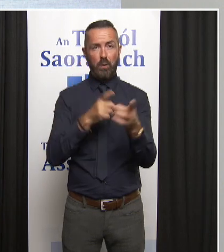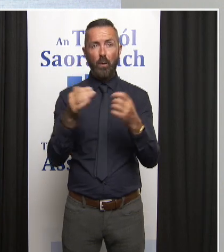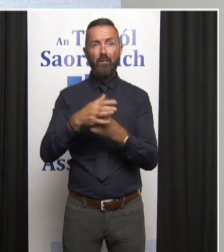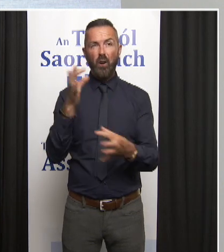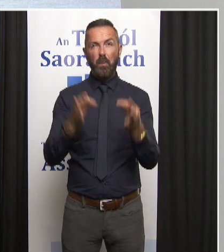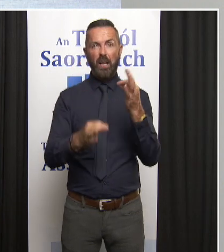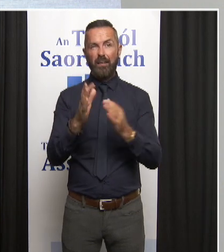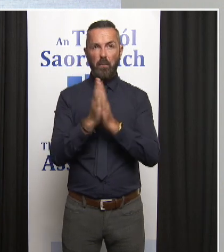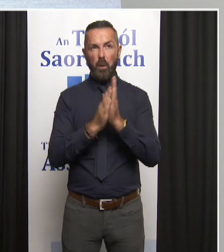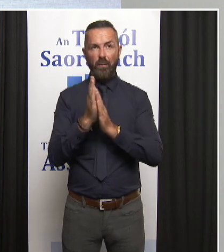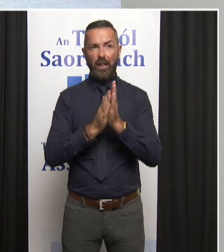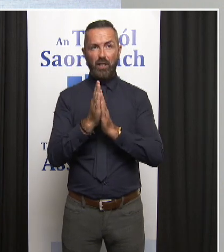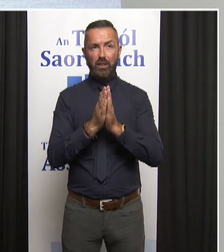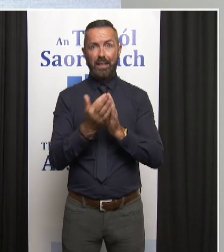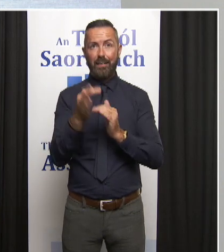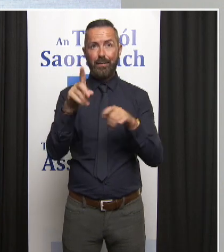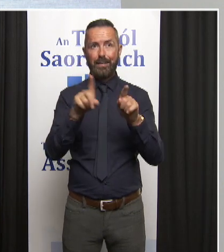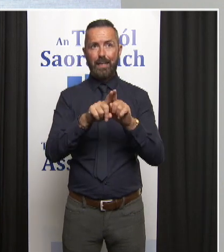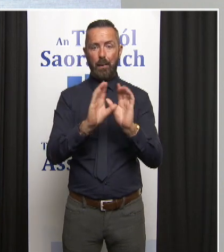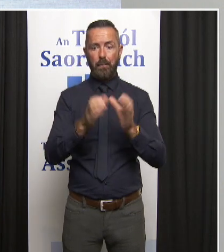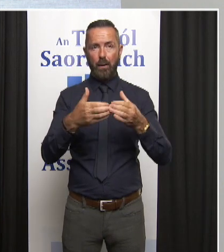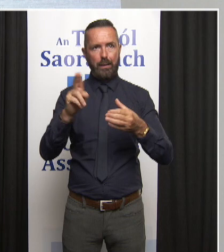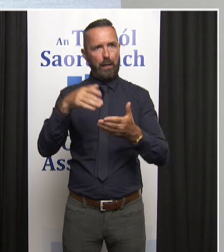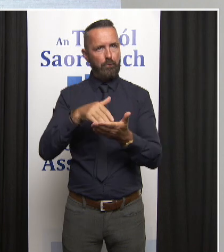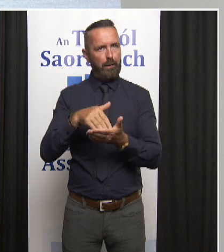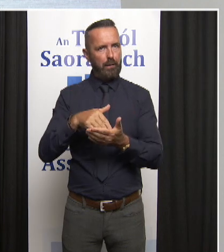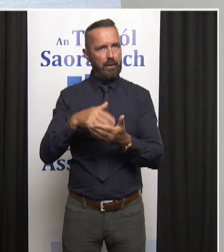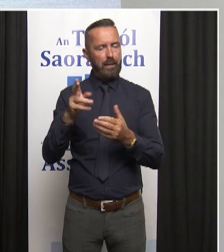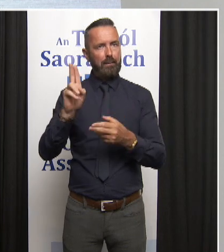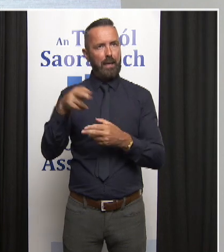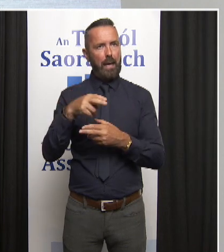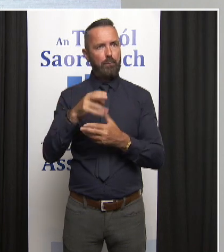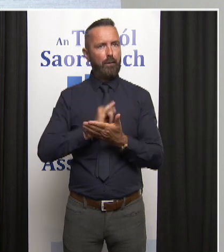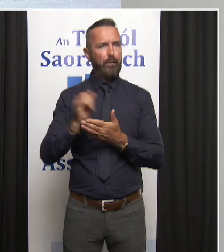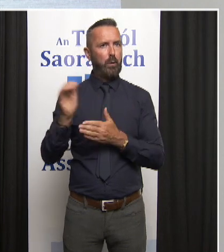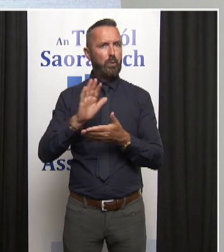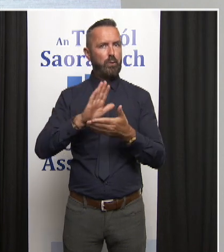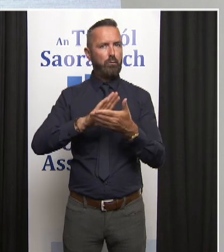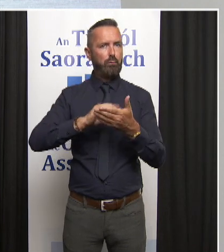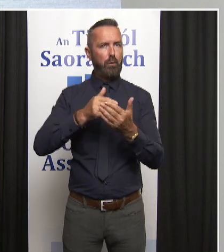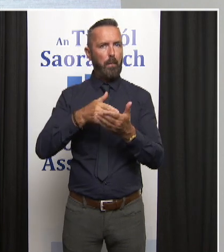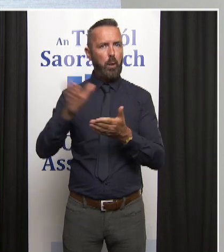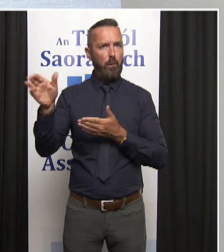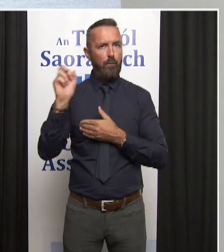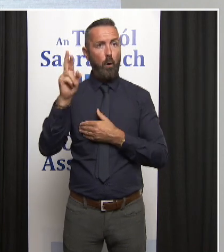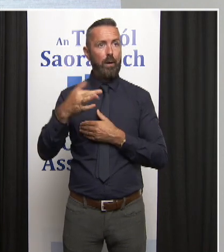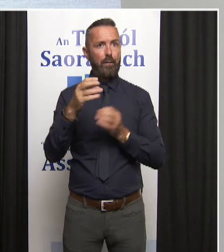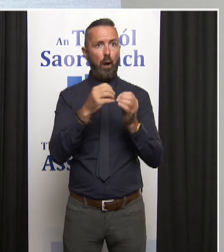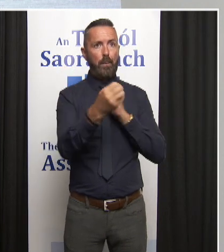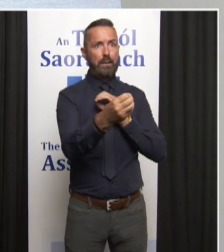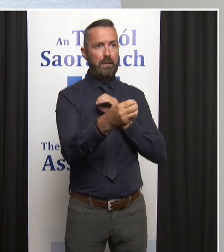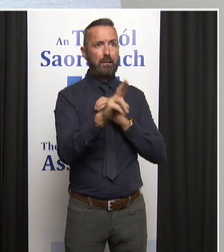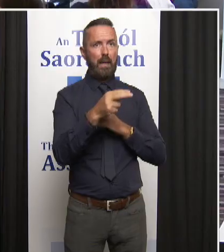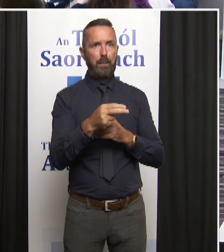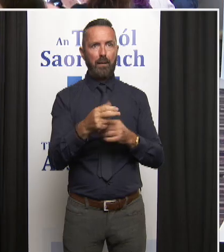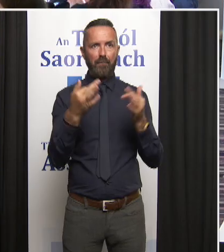that if they were of the same party that they would refuse to remove, or if they were opposite. But yeah, that's everything